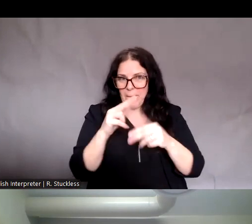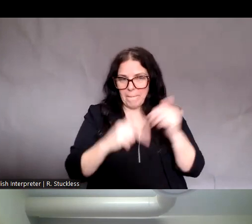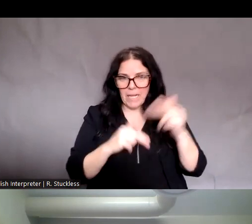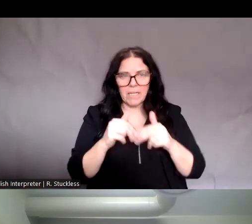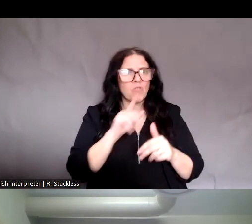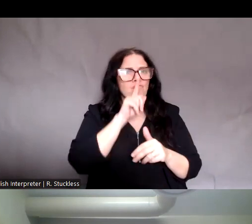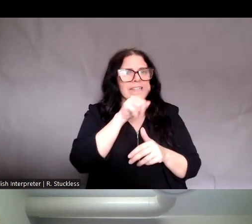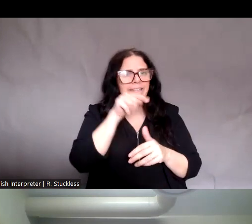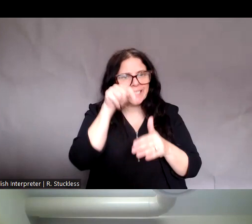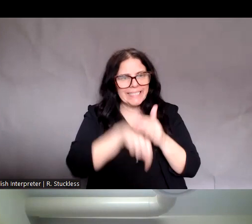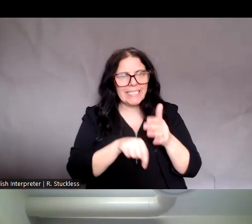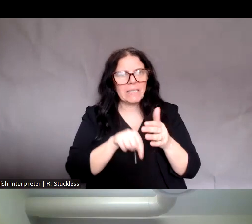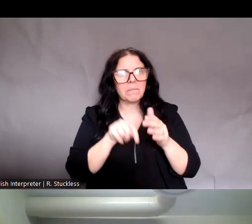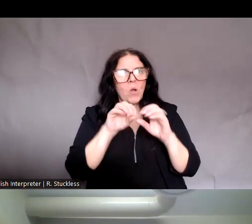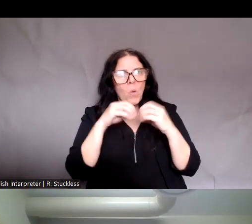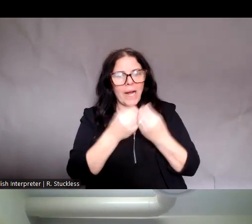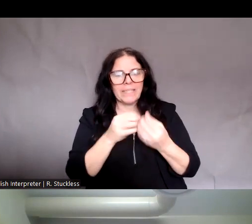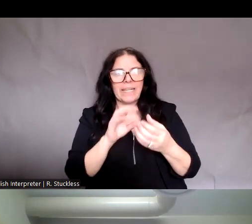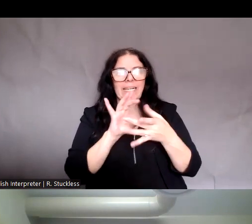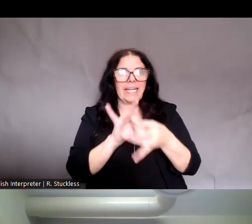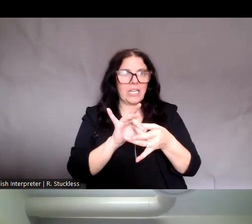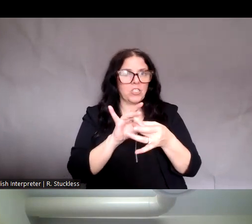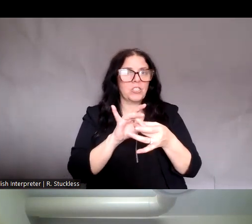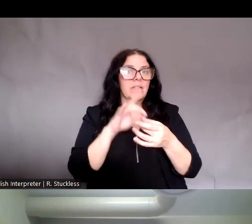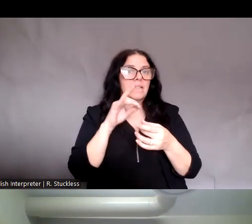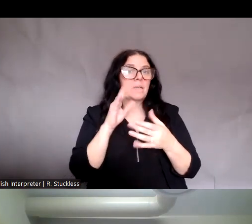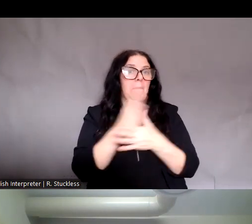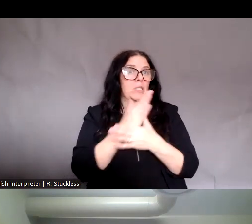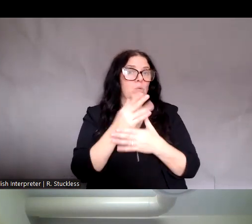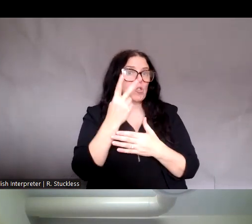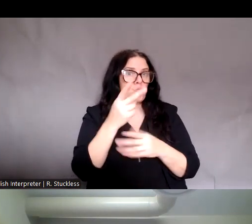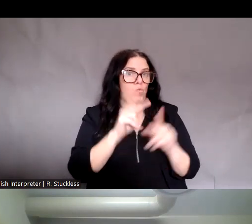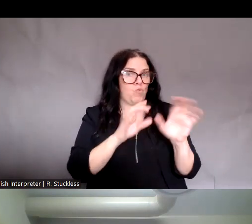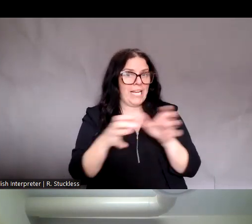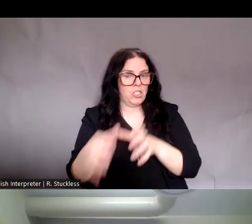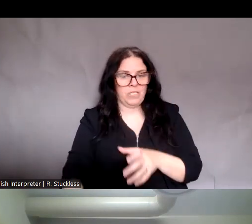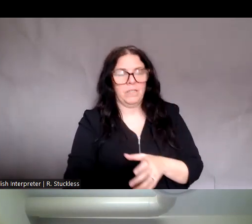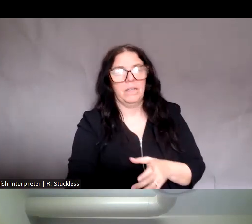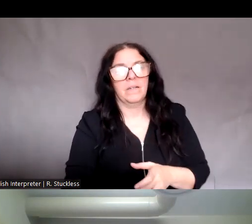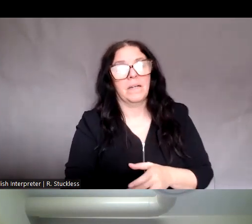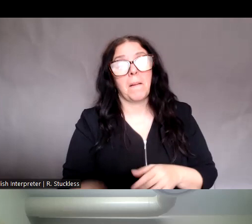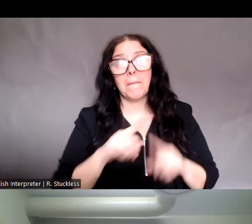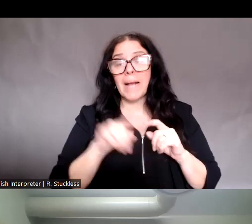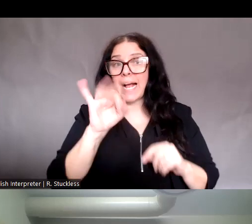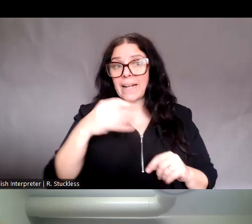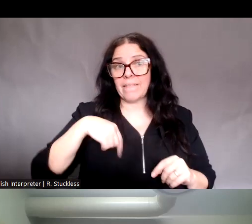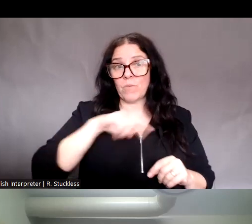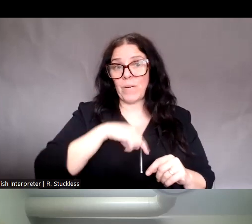deep organizational connections between two branches in an organization. But if you're a standalone LBS